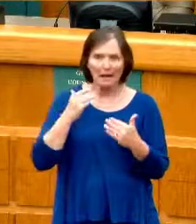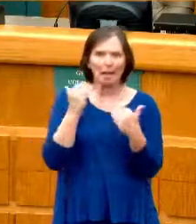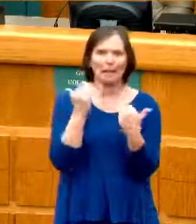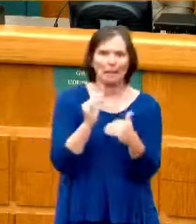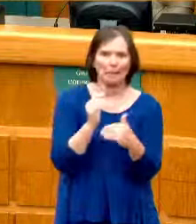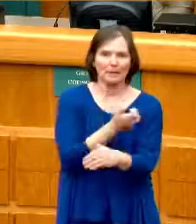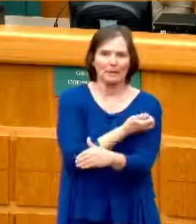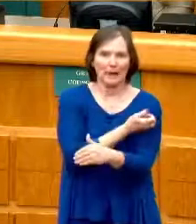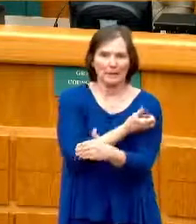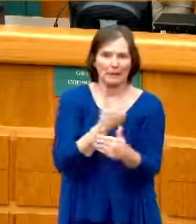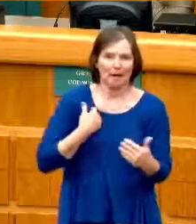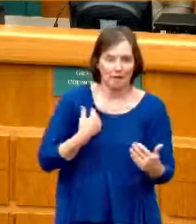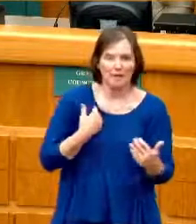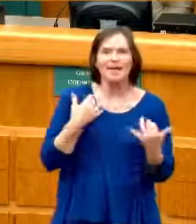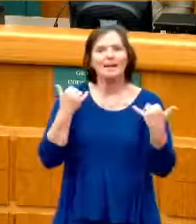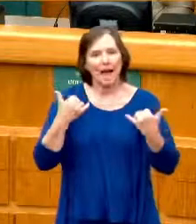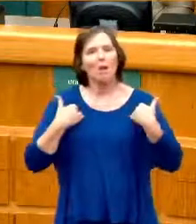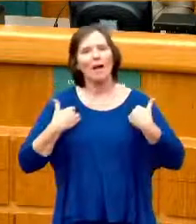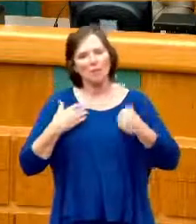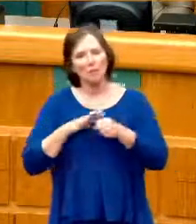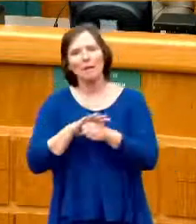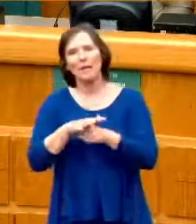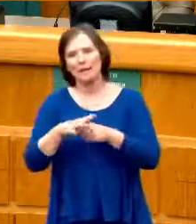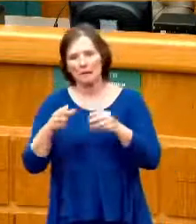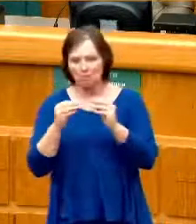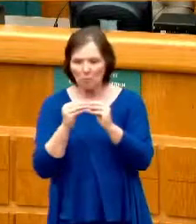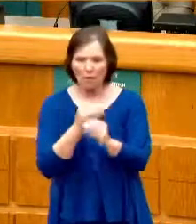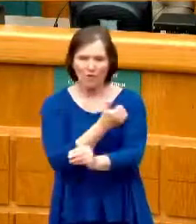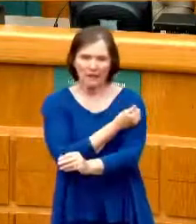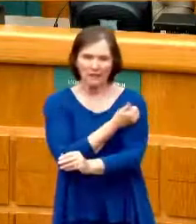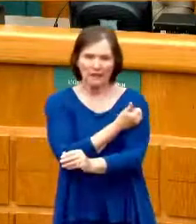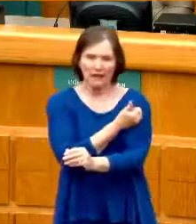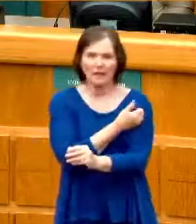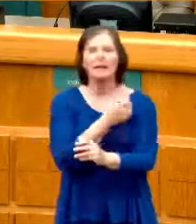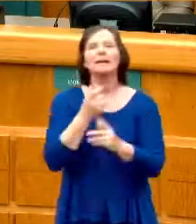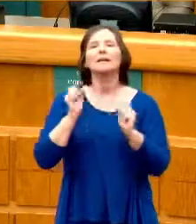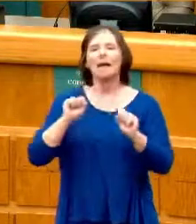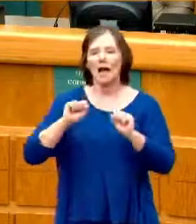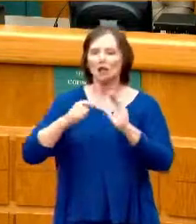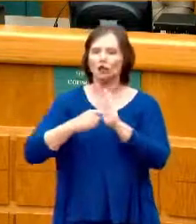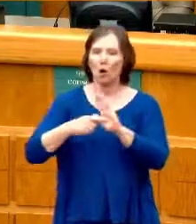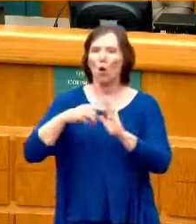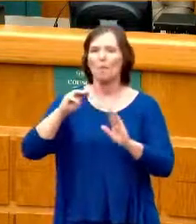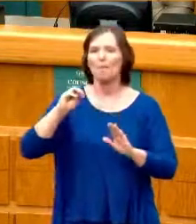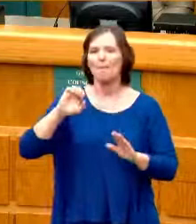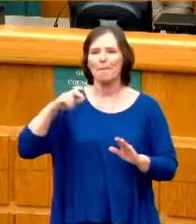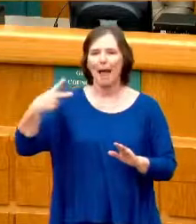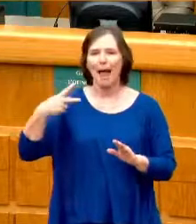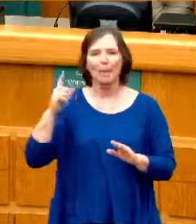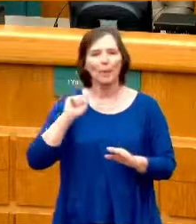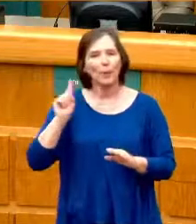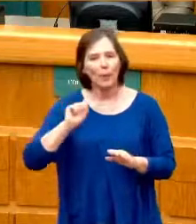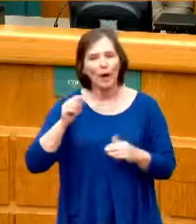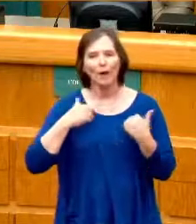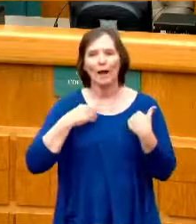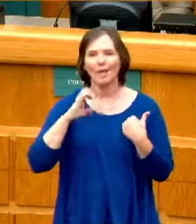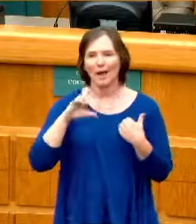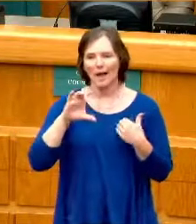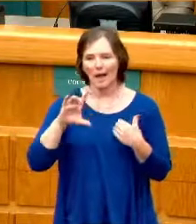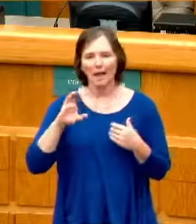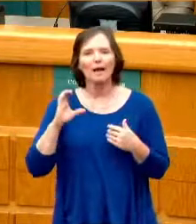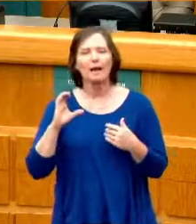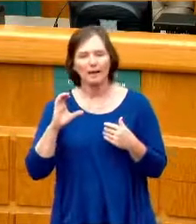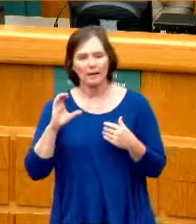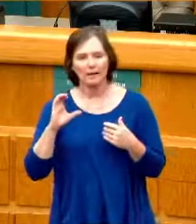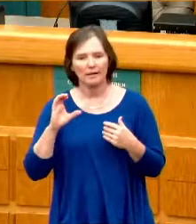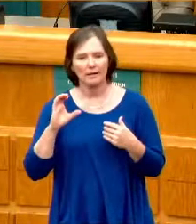actually set dates and we can tell you where we're at, and then you can come to those dates. So we will be having a very